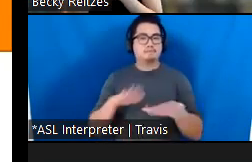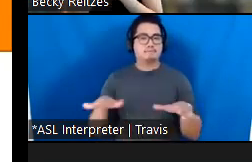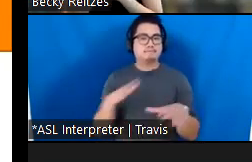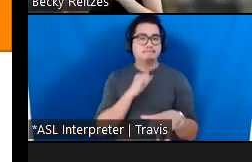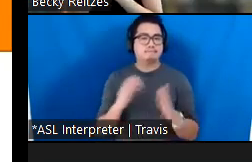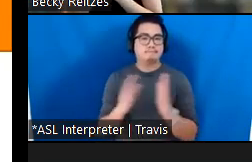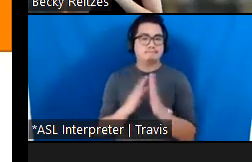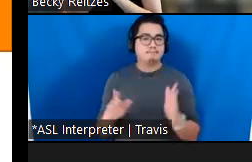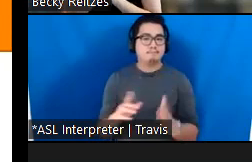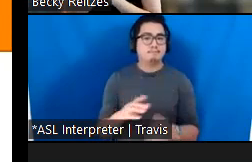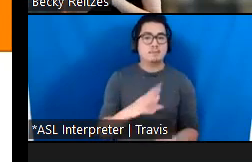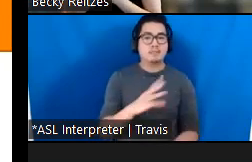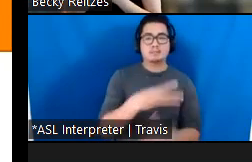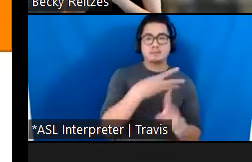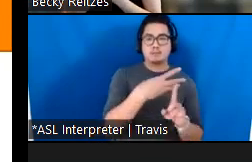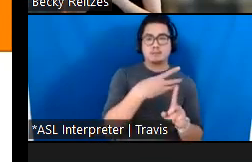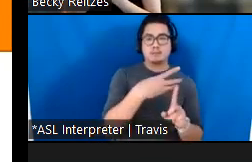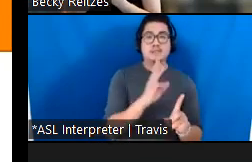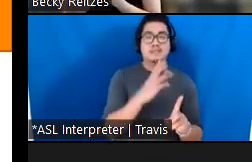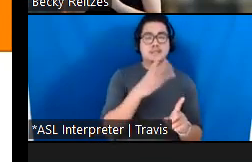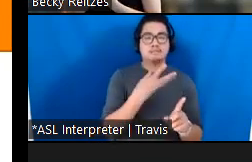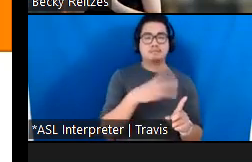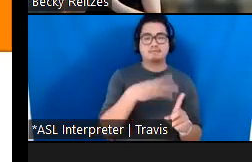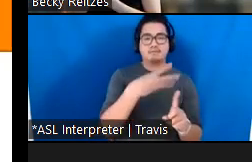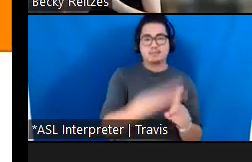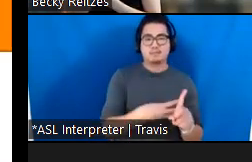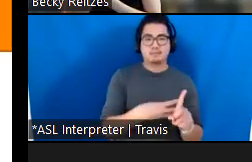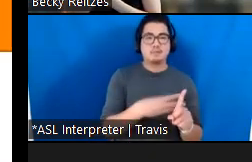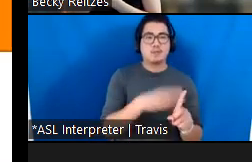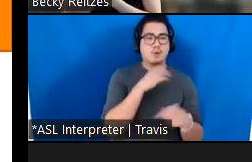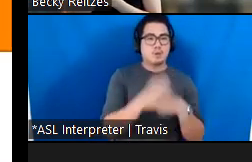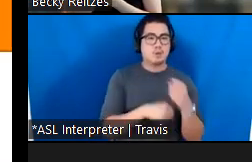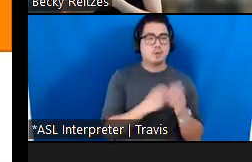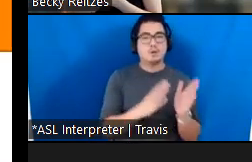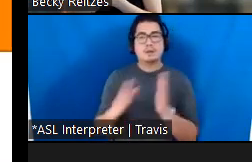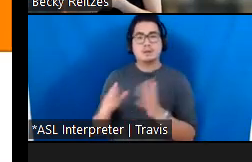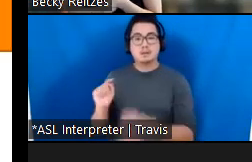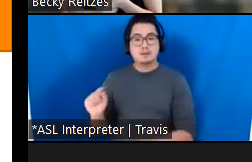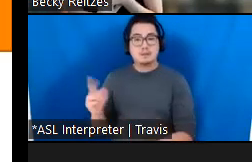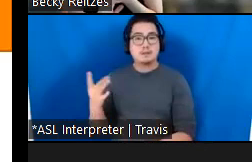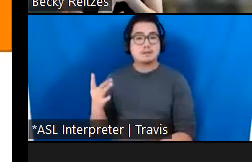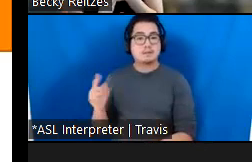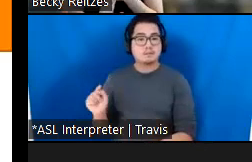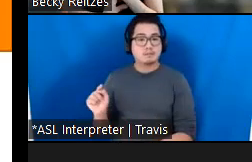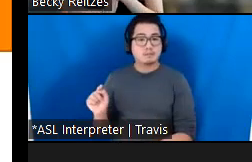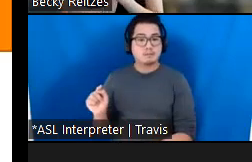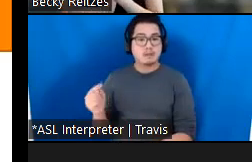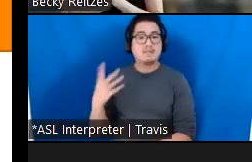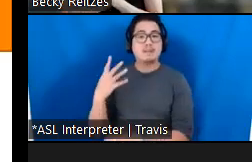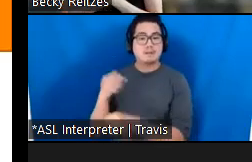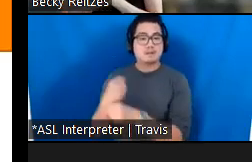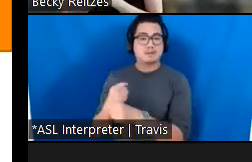English, Chinese Simplified, Chinese Traditional, Somali, Spanish, and Vietnamese. And currently